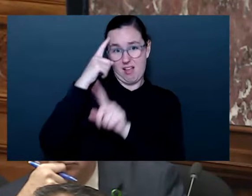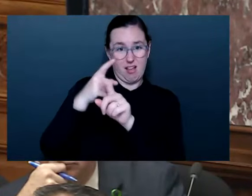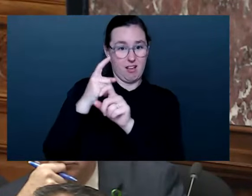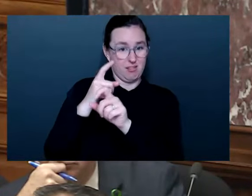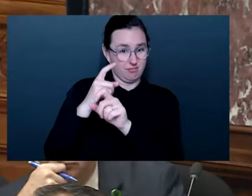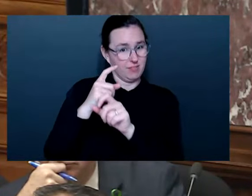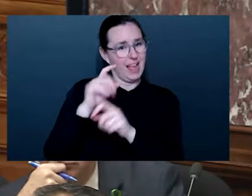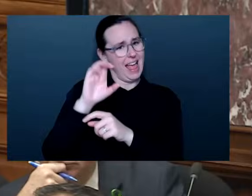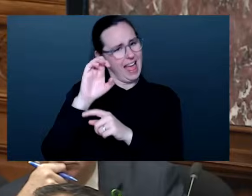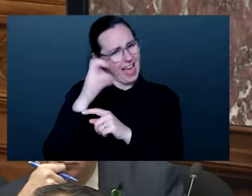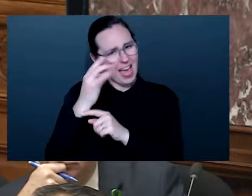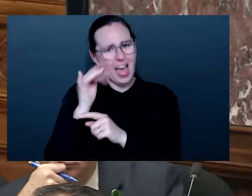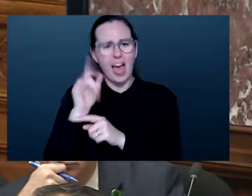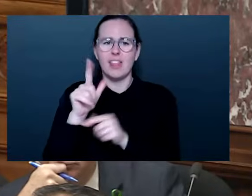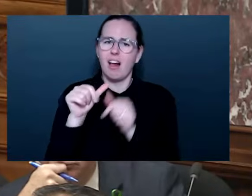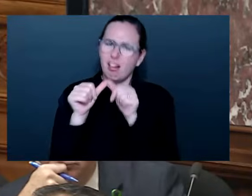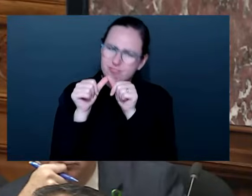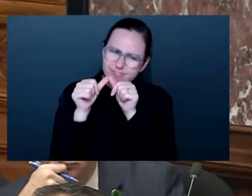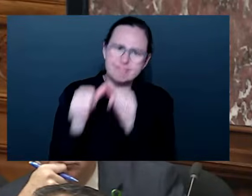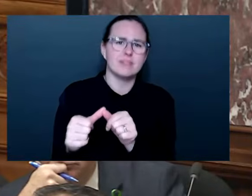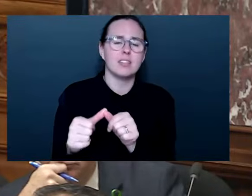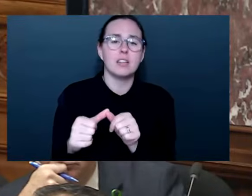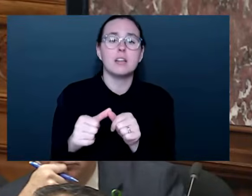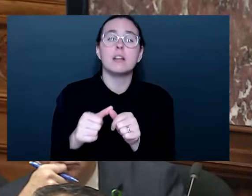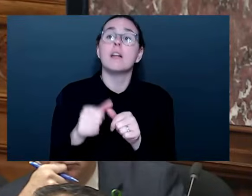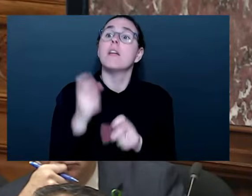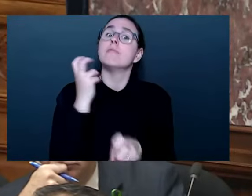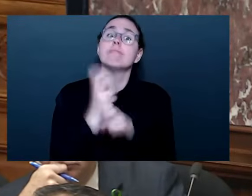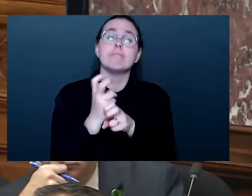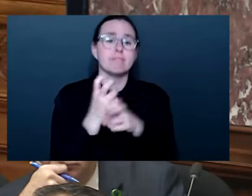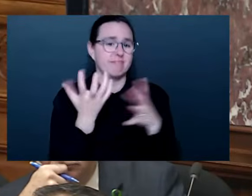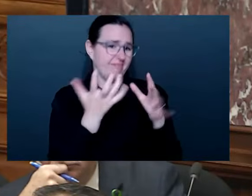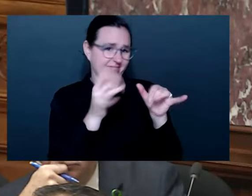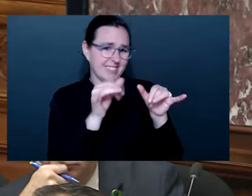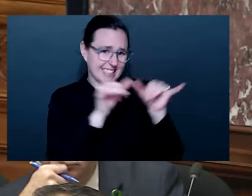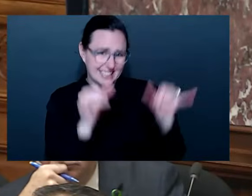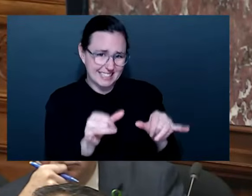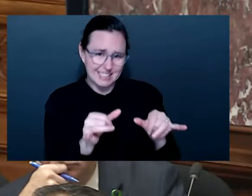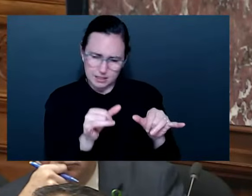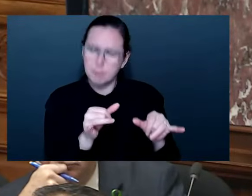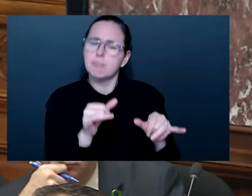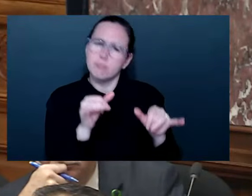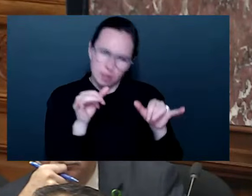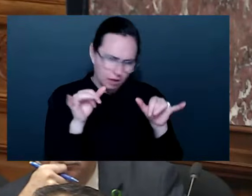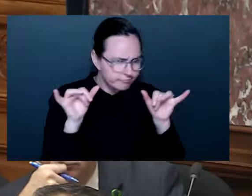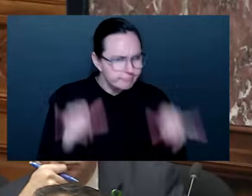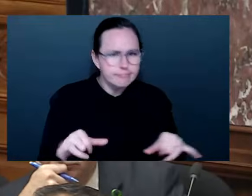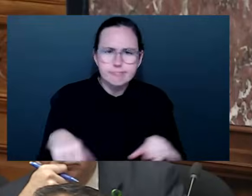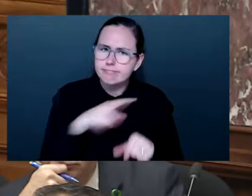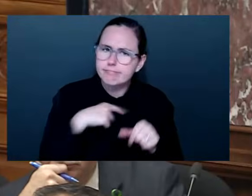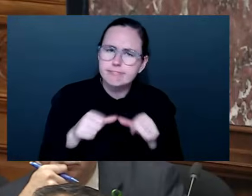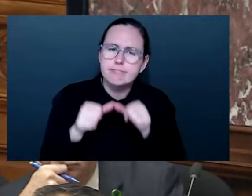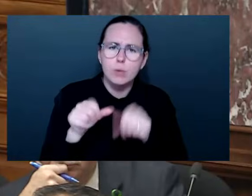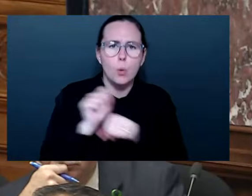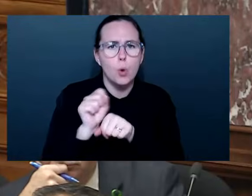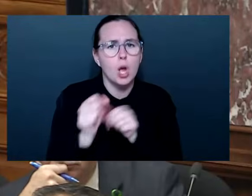in partnership with the City Council, in partnership with community organizations, in partnership with residents to see results. We'll